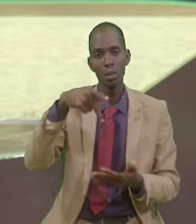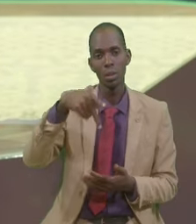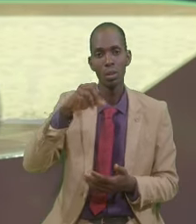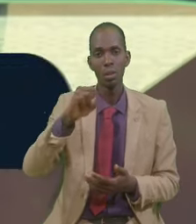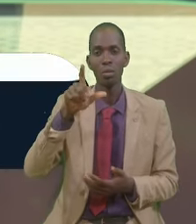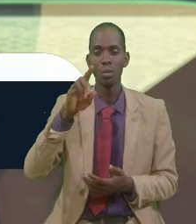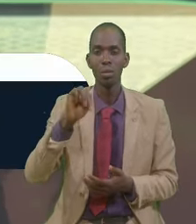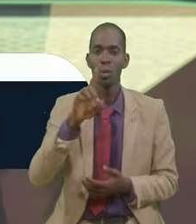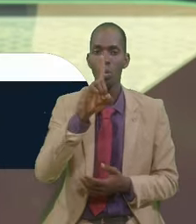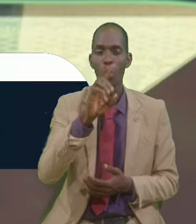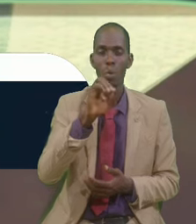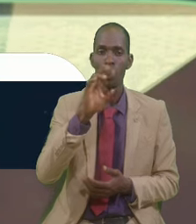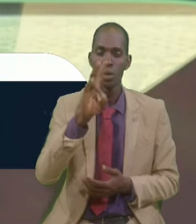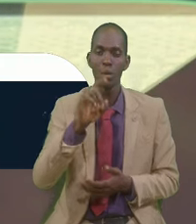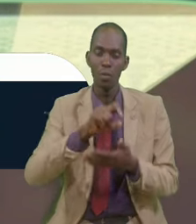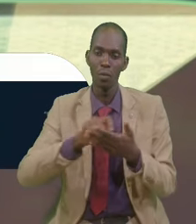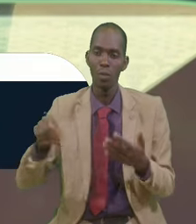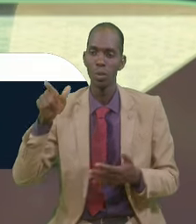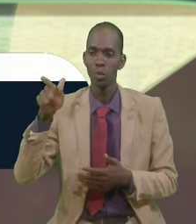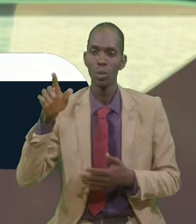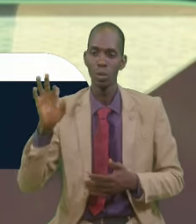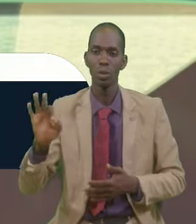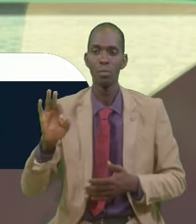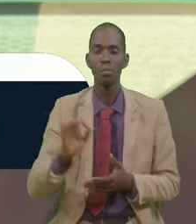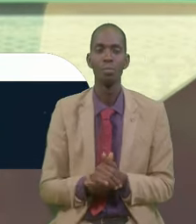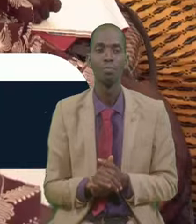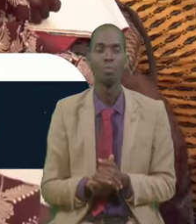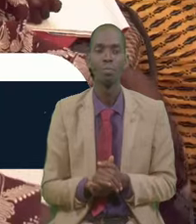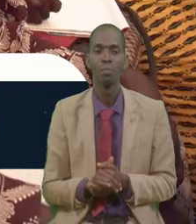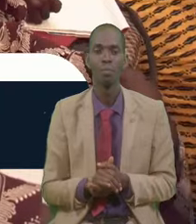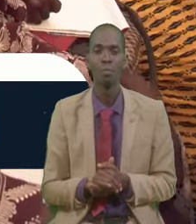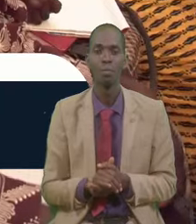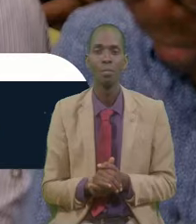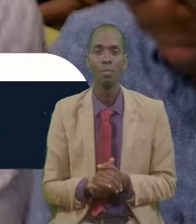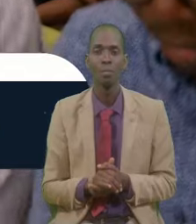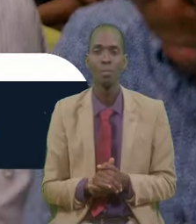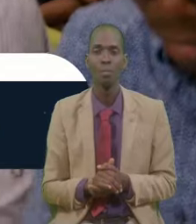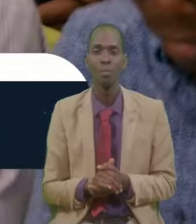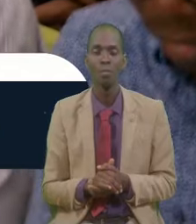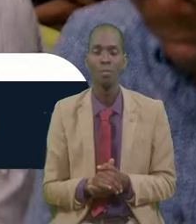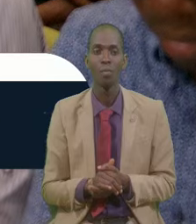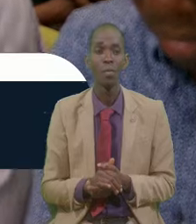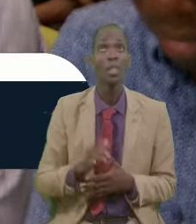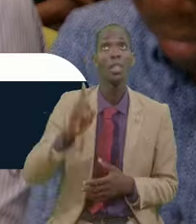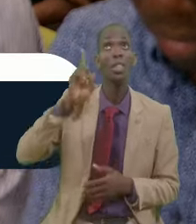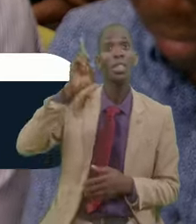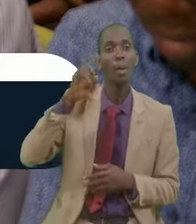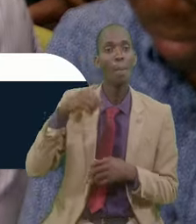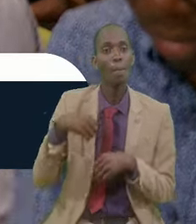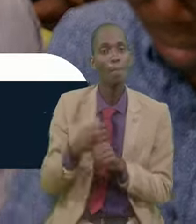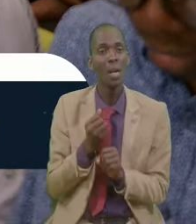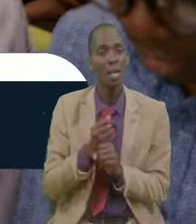107, verse 29. Psalm 107, tell me the verse. Look at it, look at it. He maketh